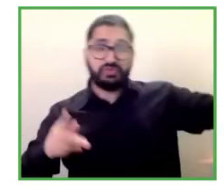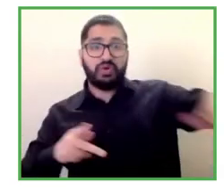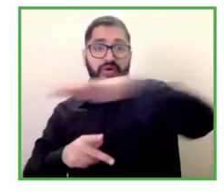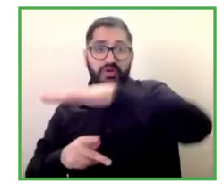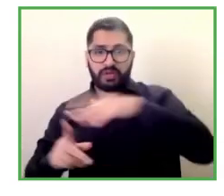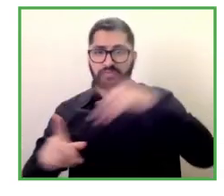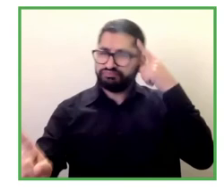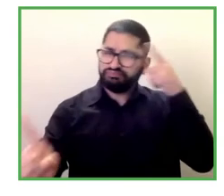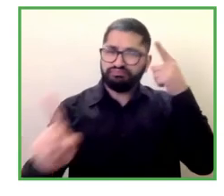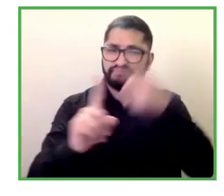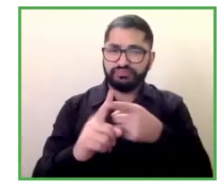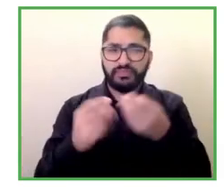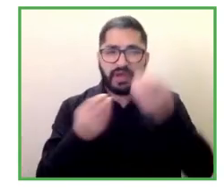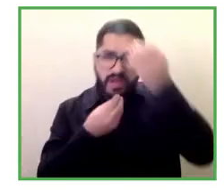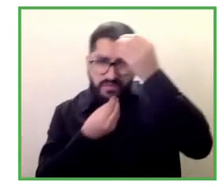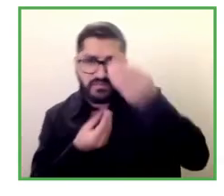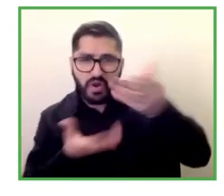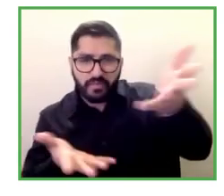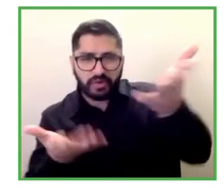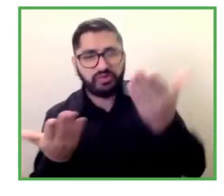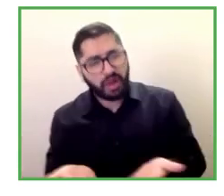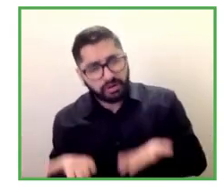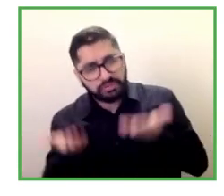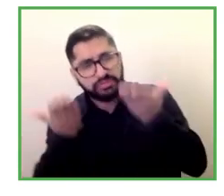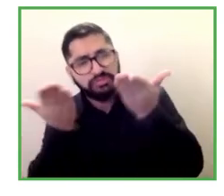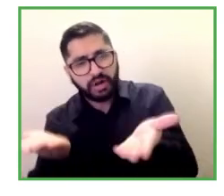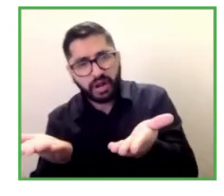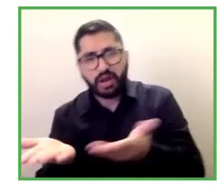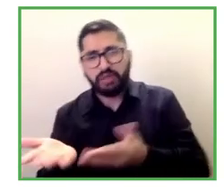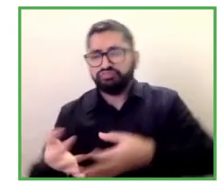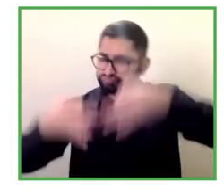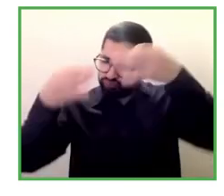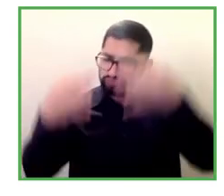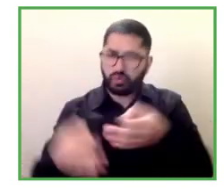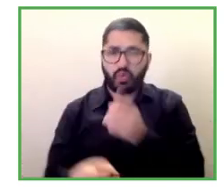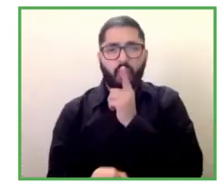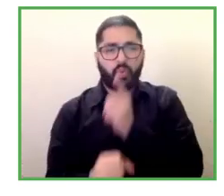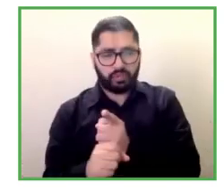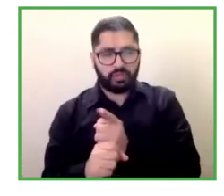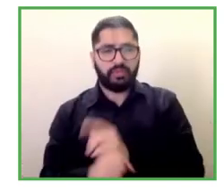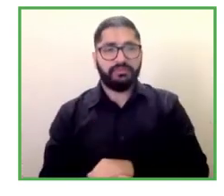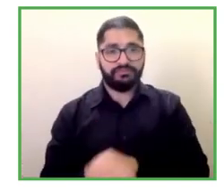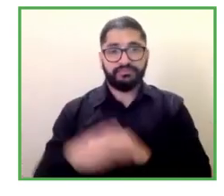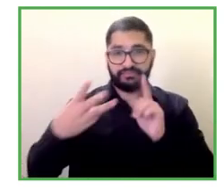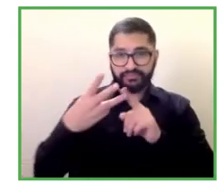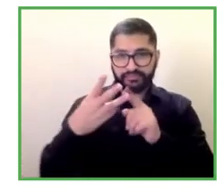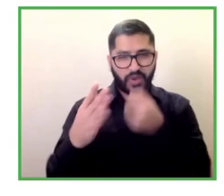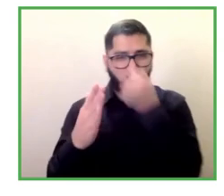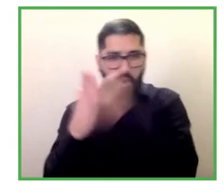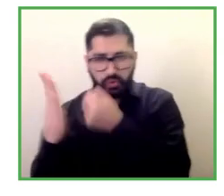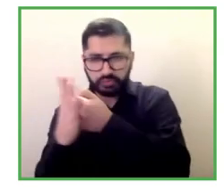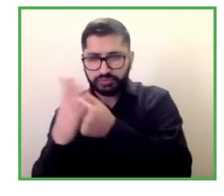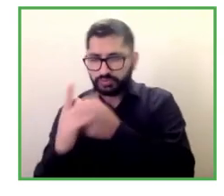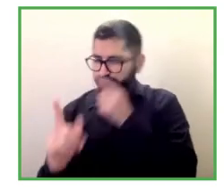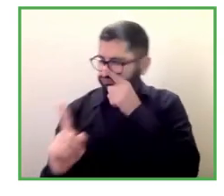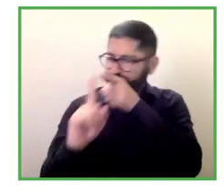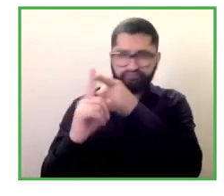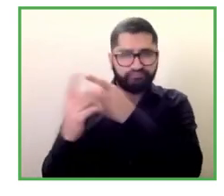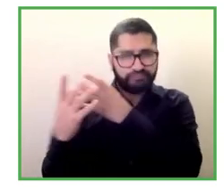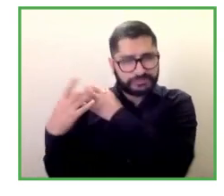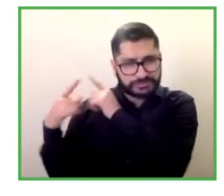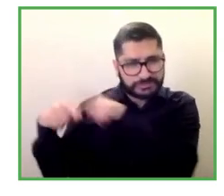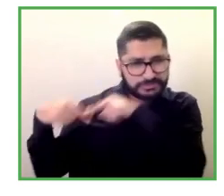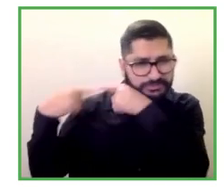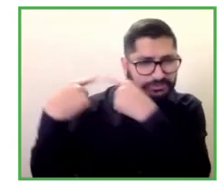that provides data, and contributes to different realities. And at the same time, the effort of the Spanish